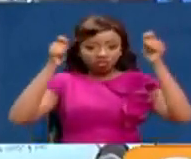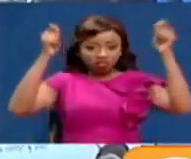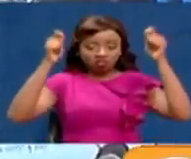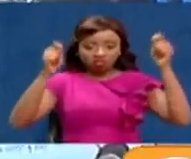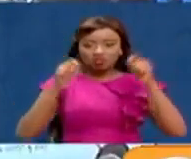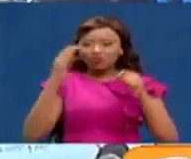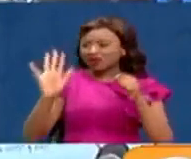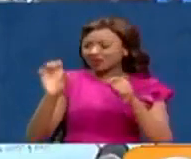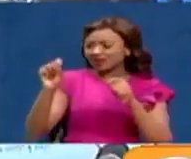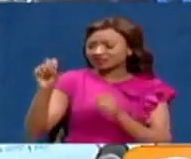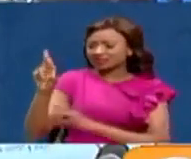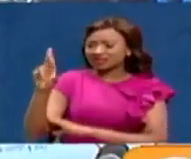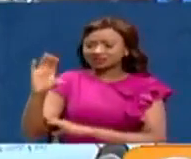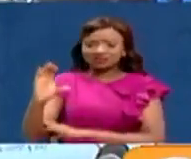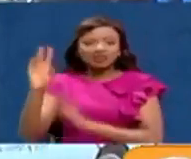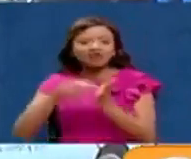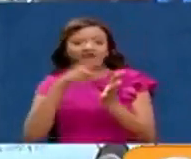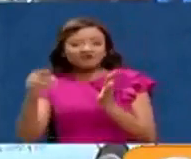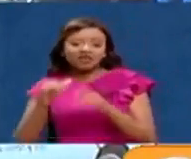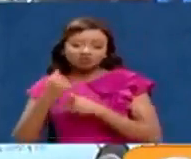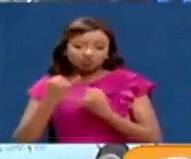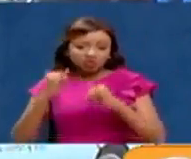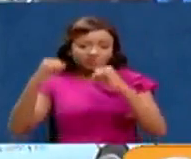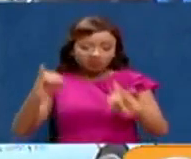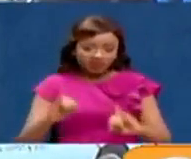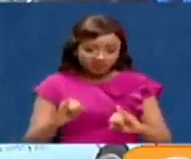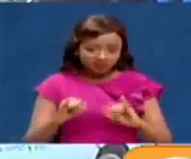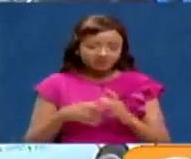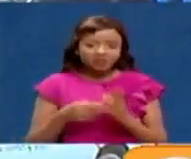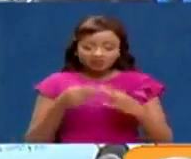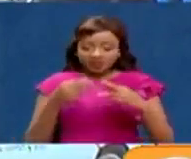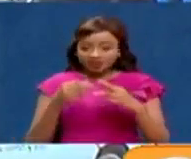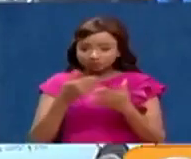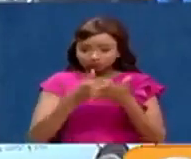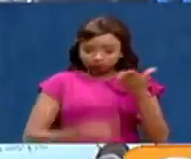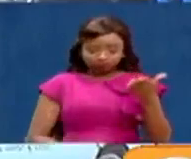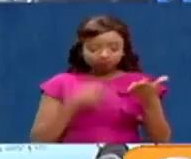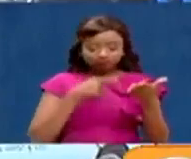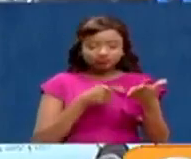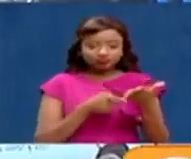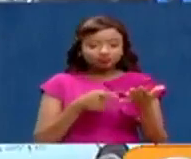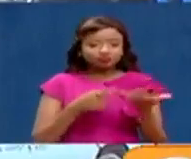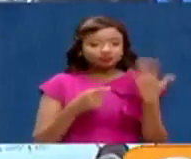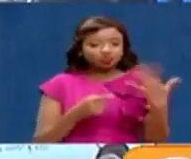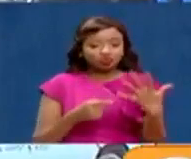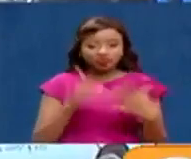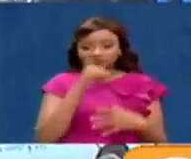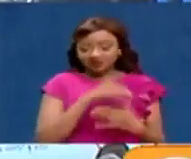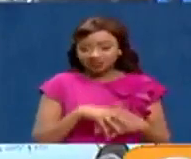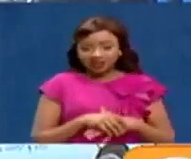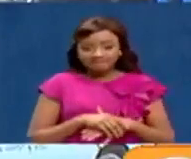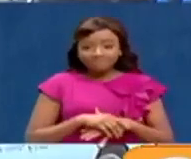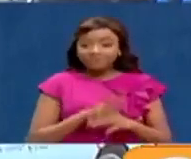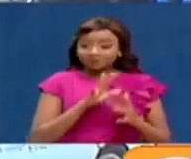and Remuneration Commission to implement the salary revision for KNH staff in line with the recategorization status.